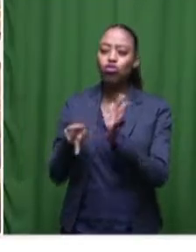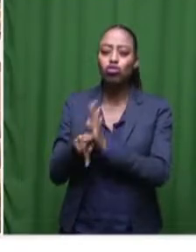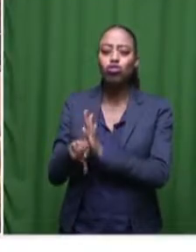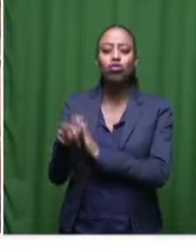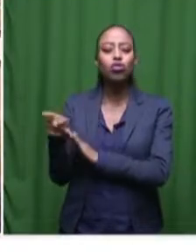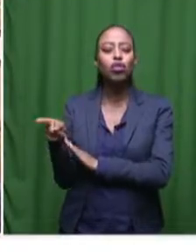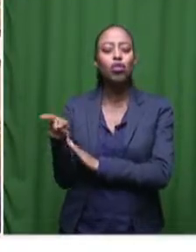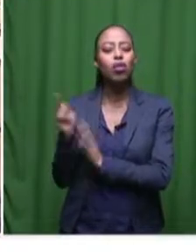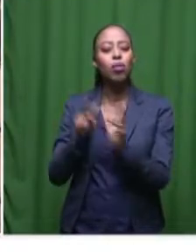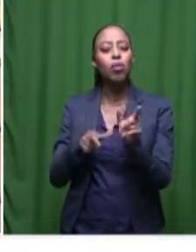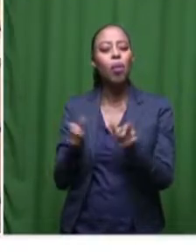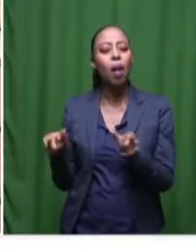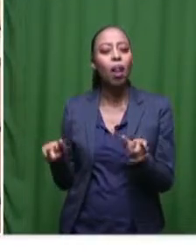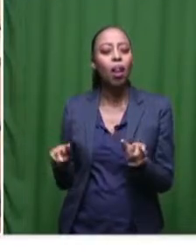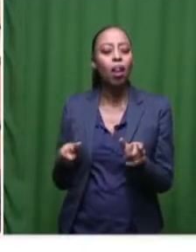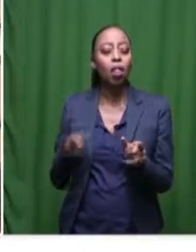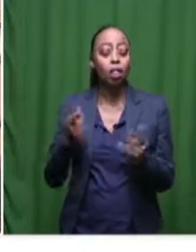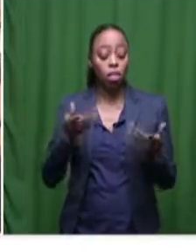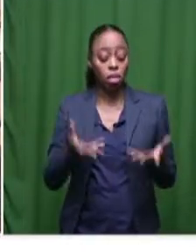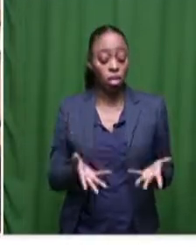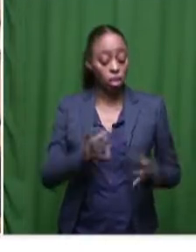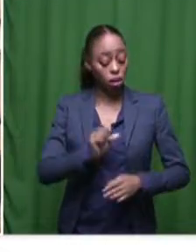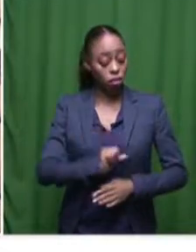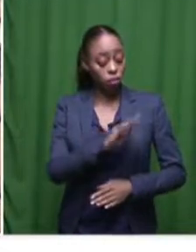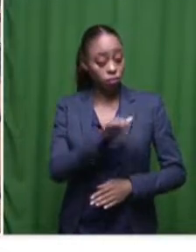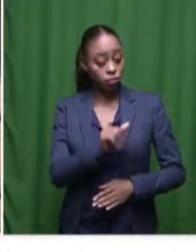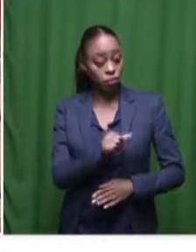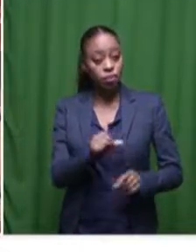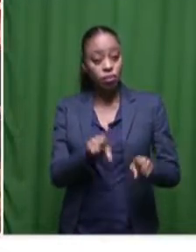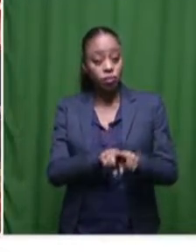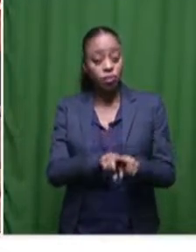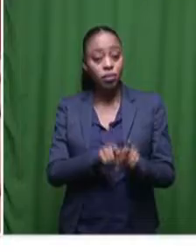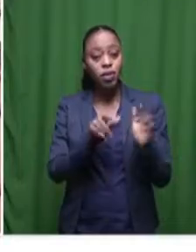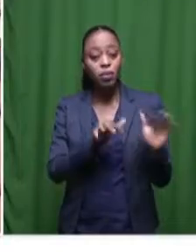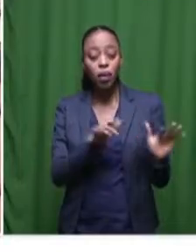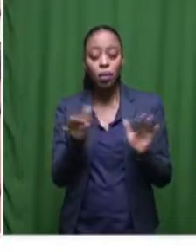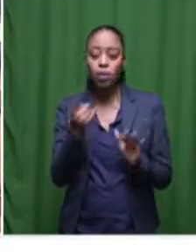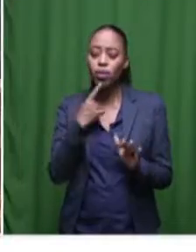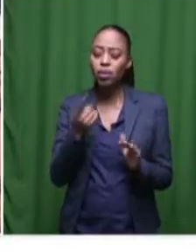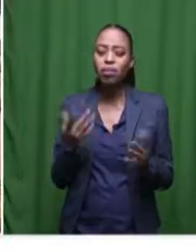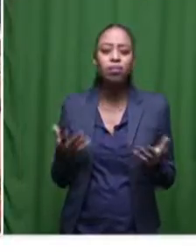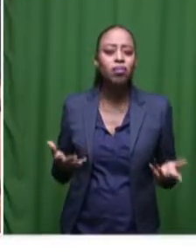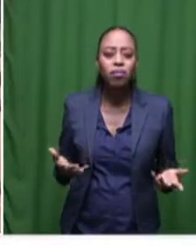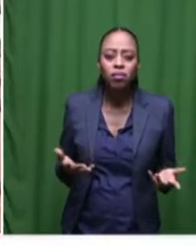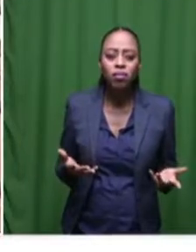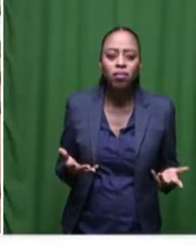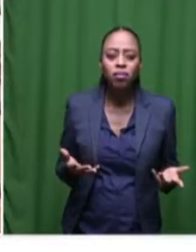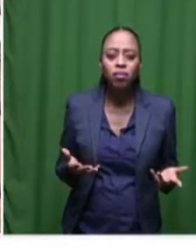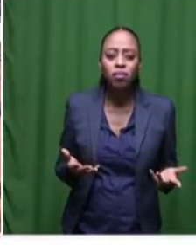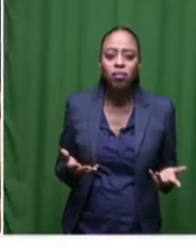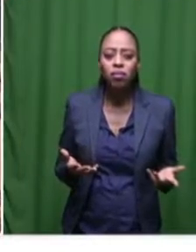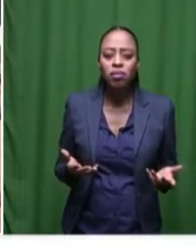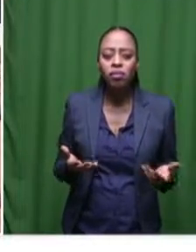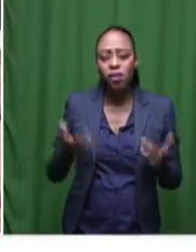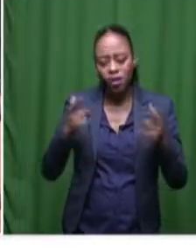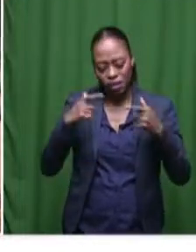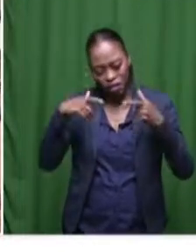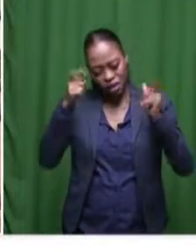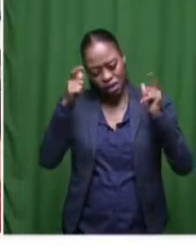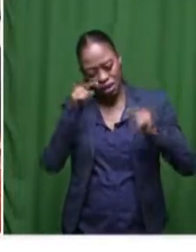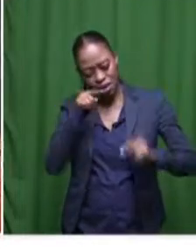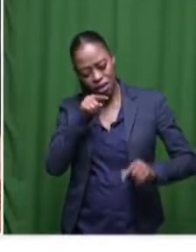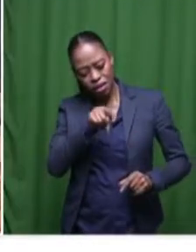Mau. When you look at South Africa, you also have people who are saying, when you look at the crown,